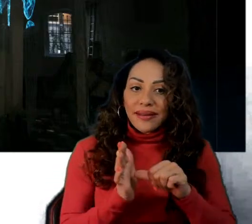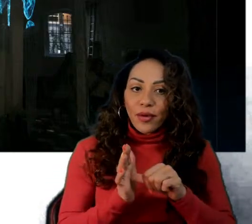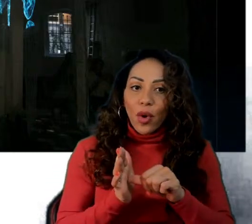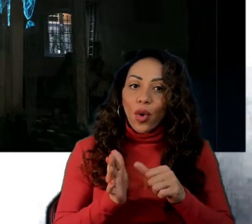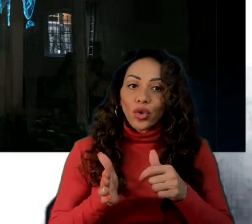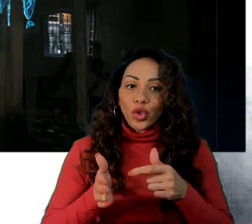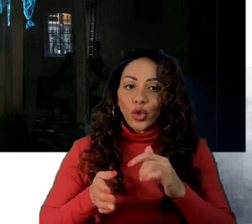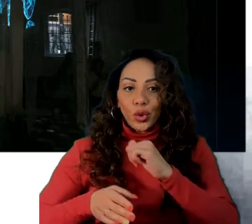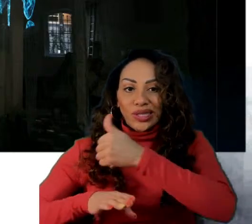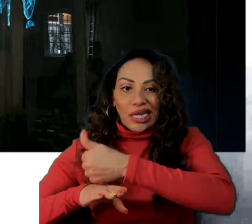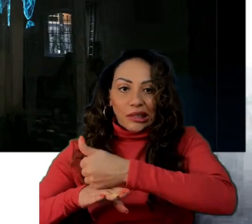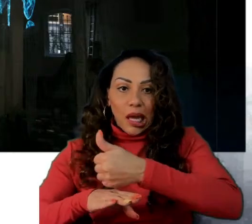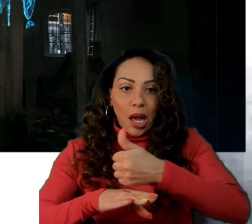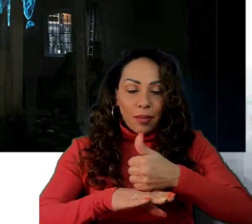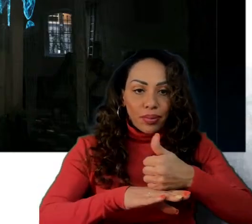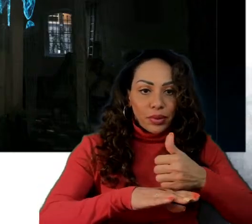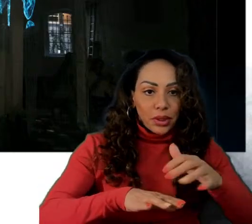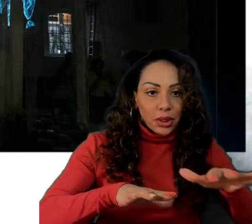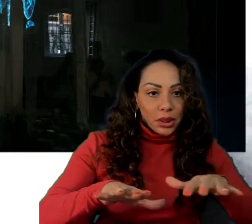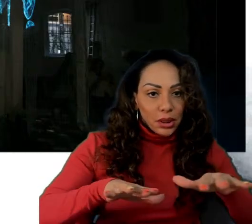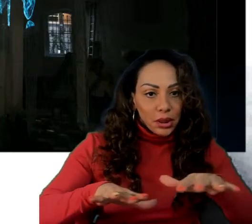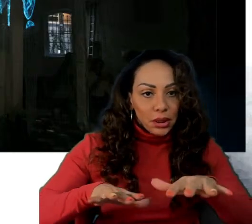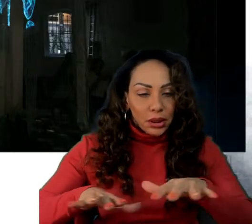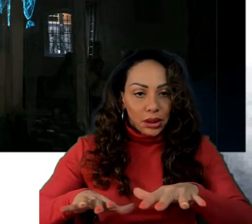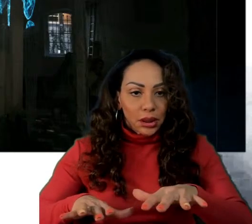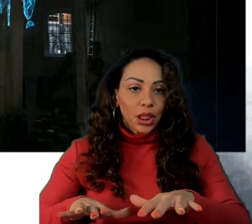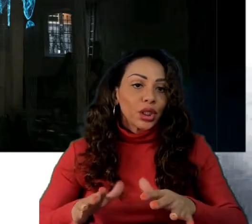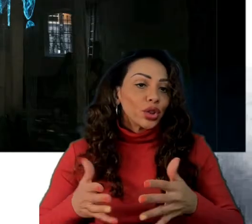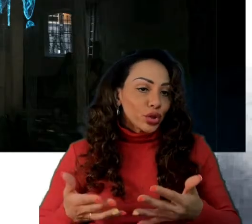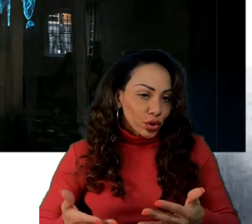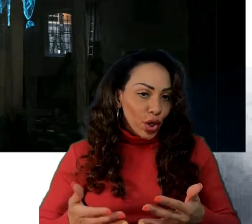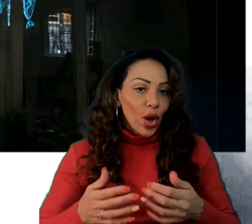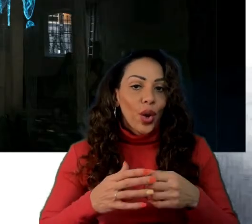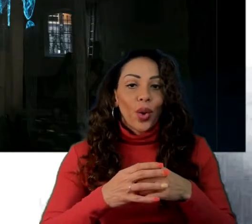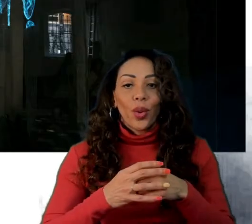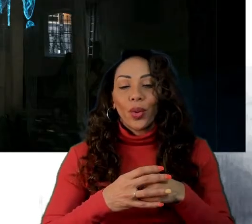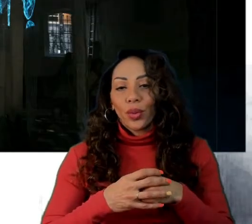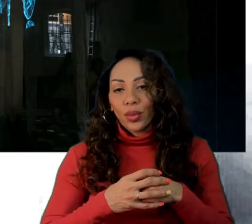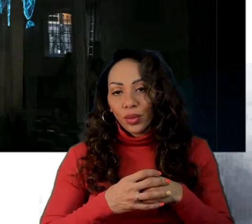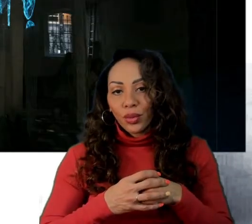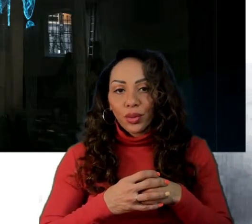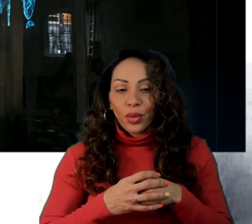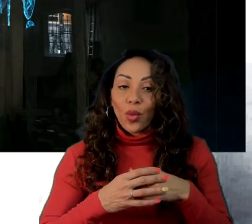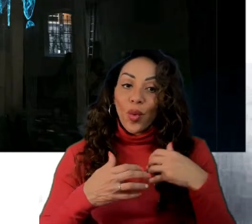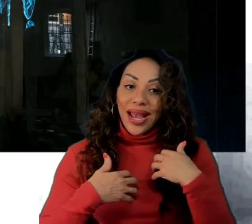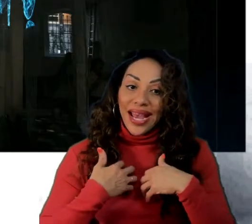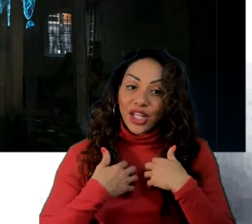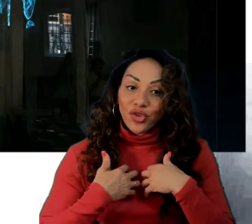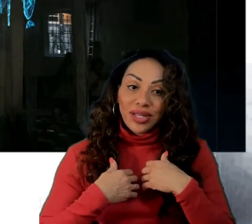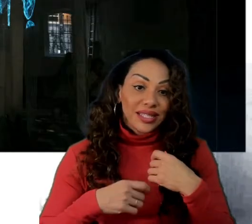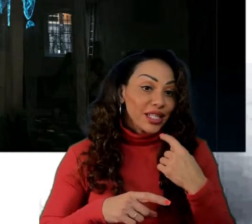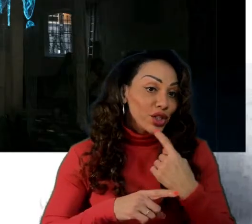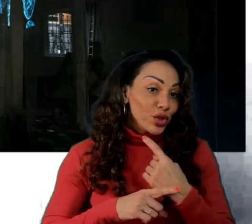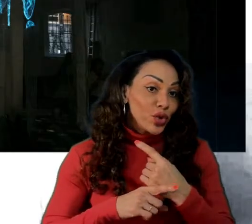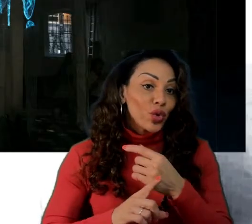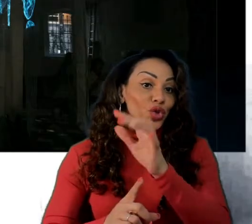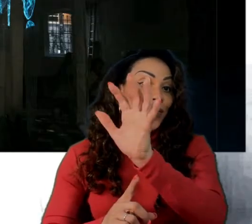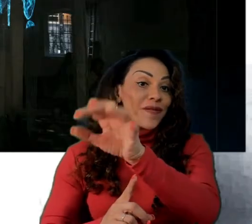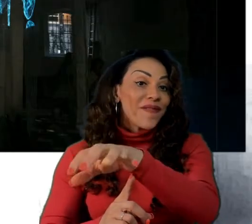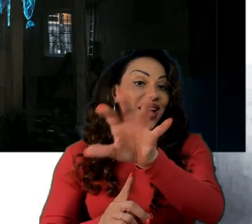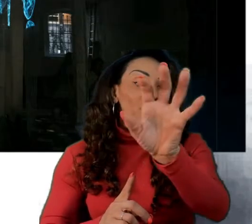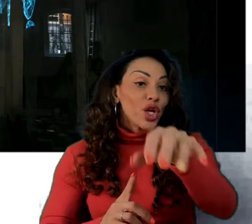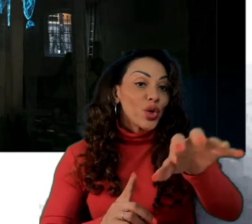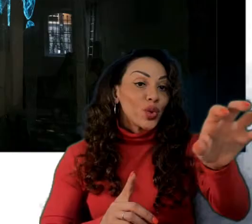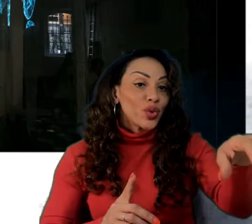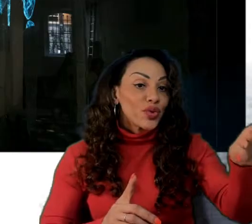And so we're just kind of interested to maybe talk to venues about how we could potentially